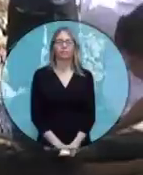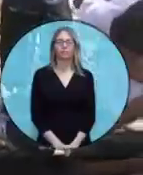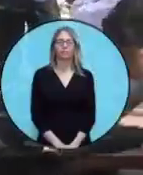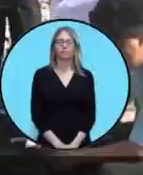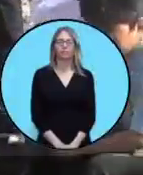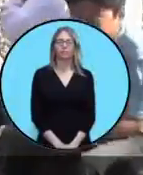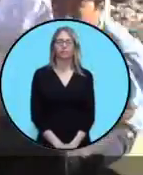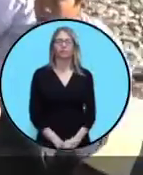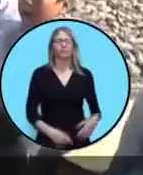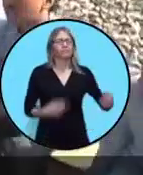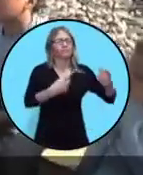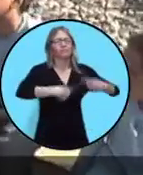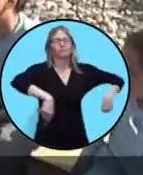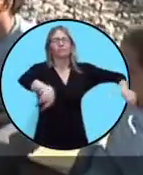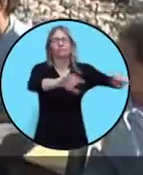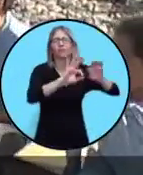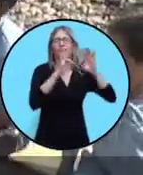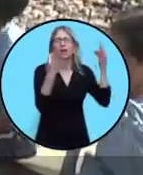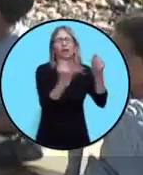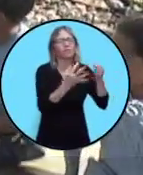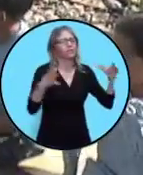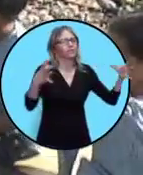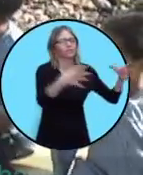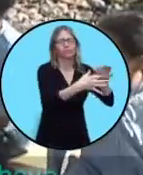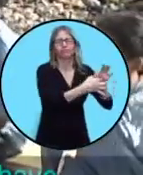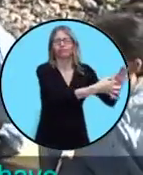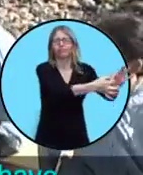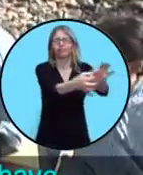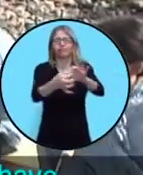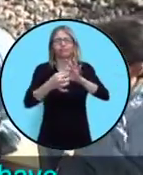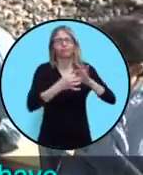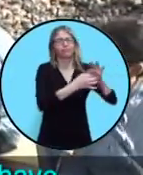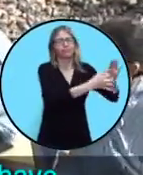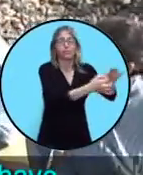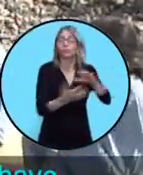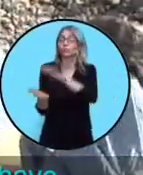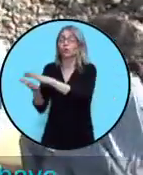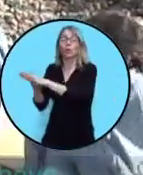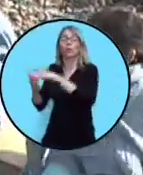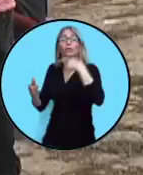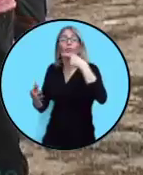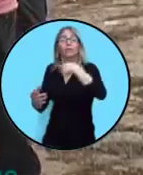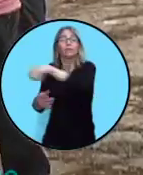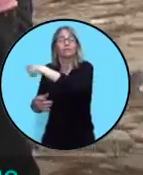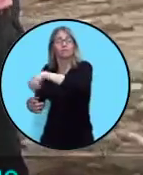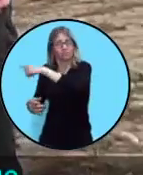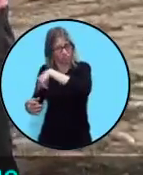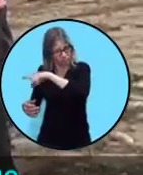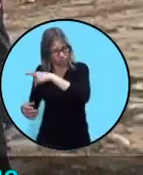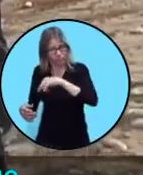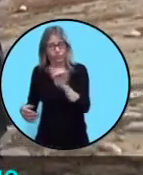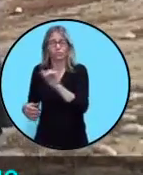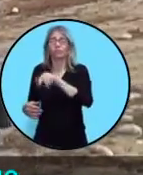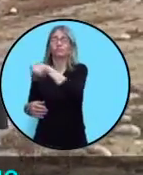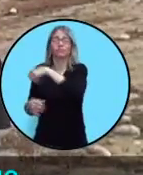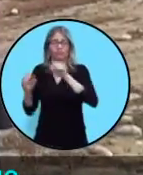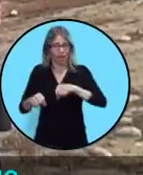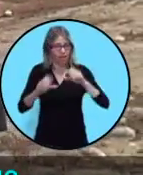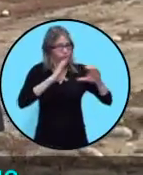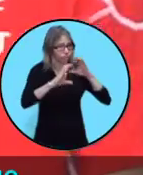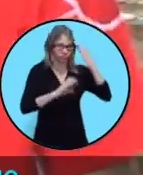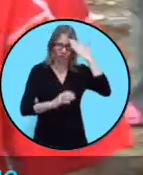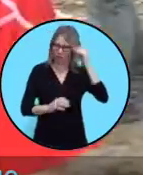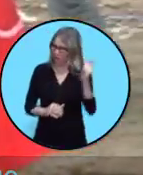Yes, and they all get along with the whole family, including the classmates that they have. Yeah. Like, they all know their sign